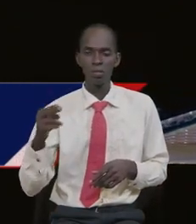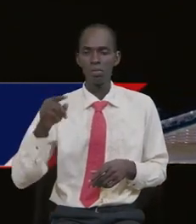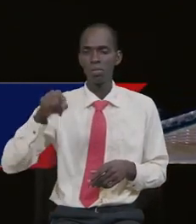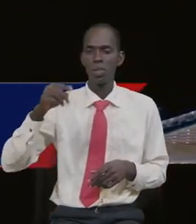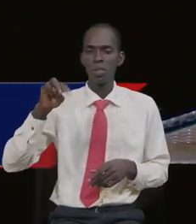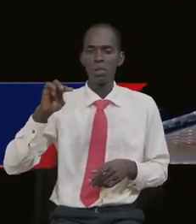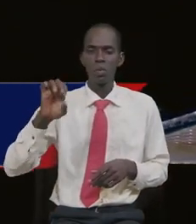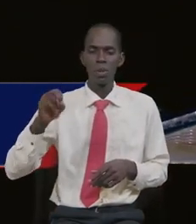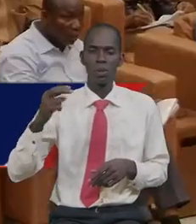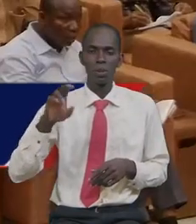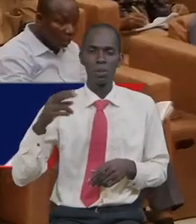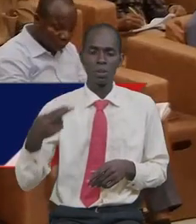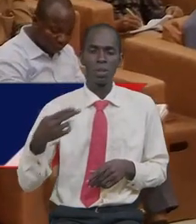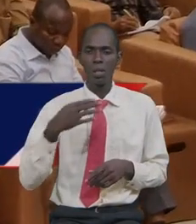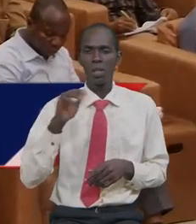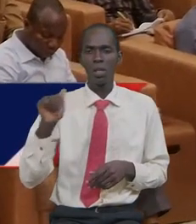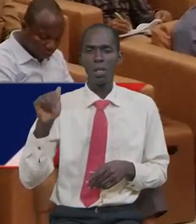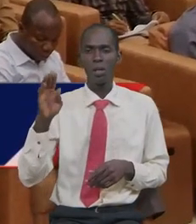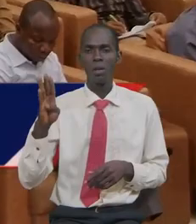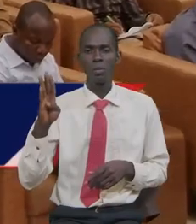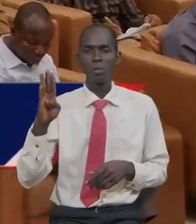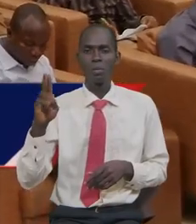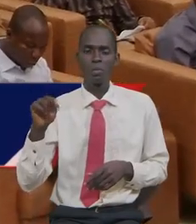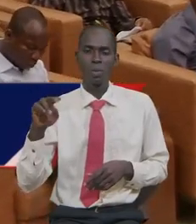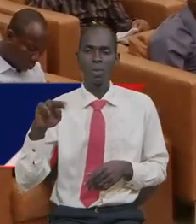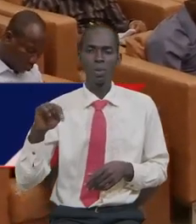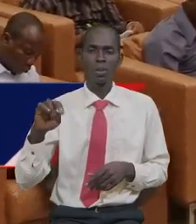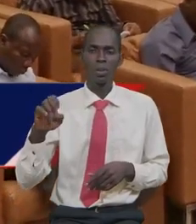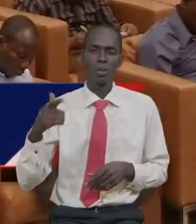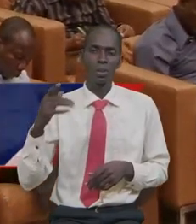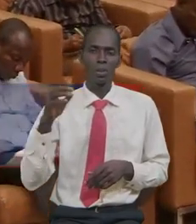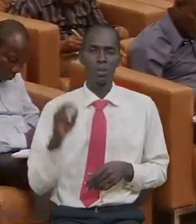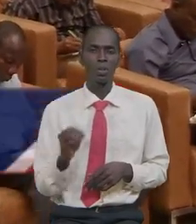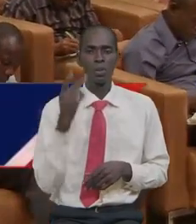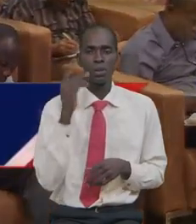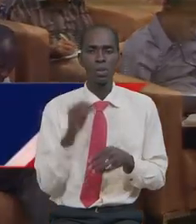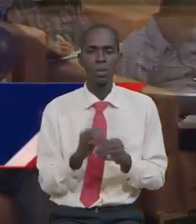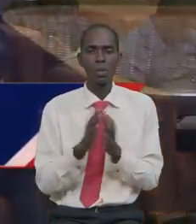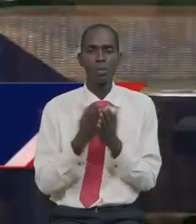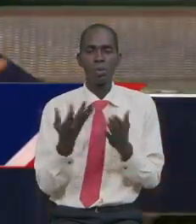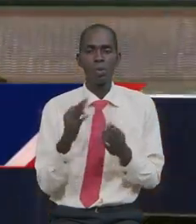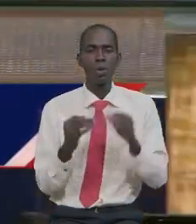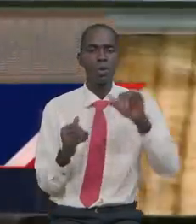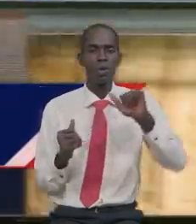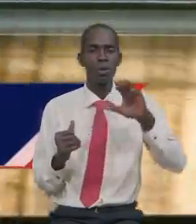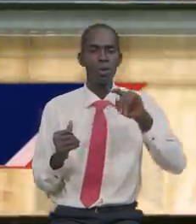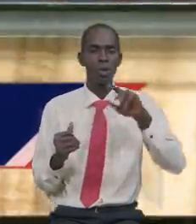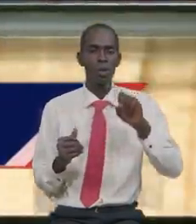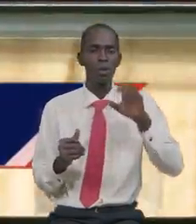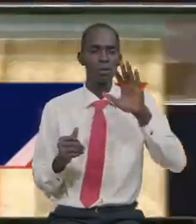will deliver you. Look at Acts chapter 5, reading from verse 17. Acts 5,